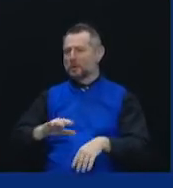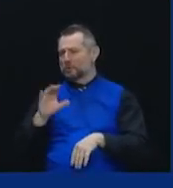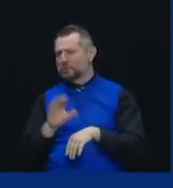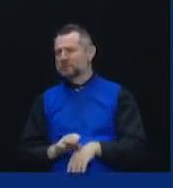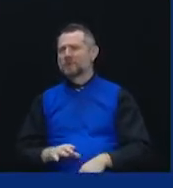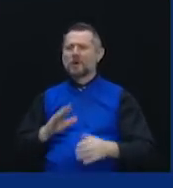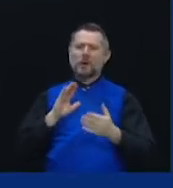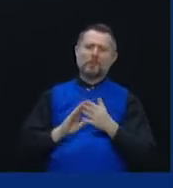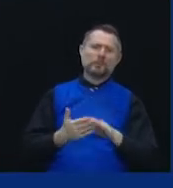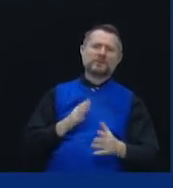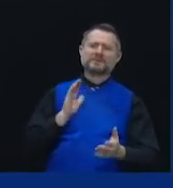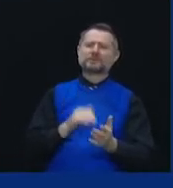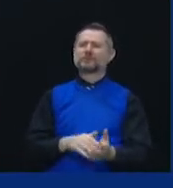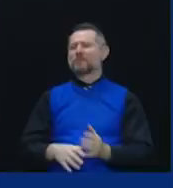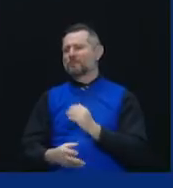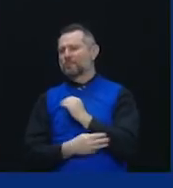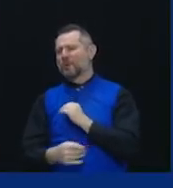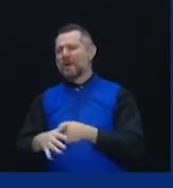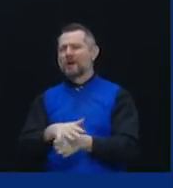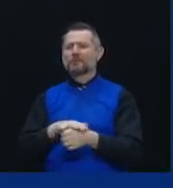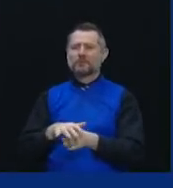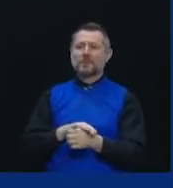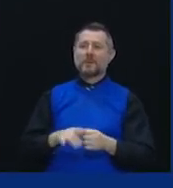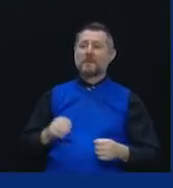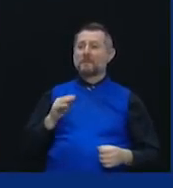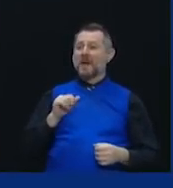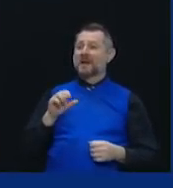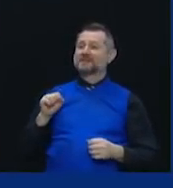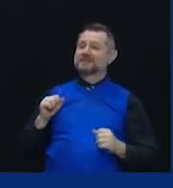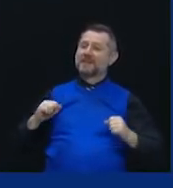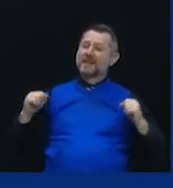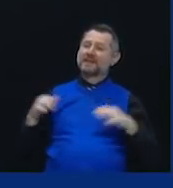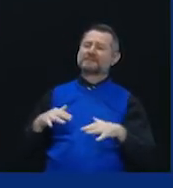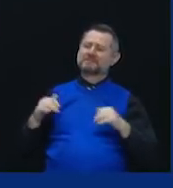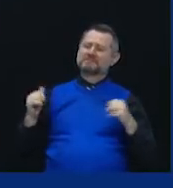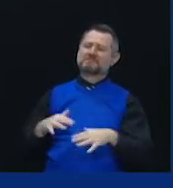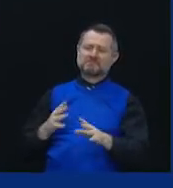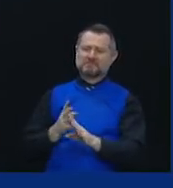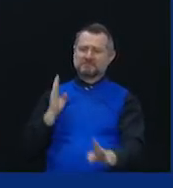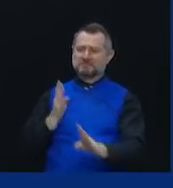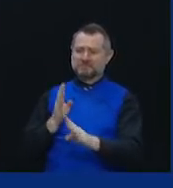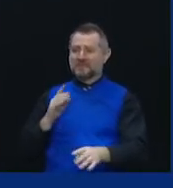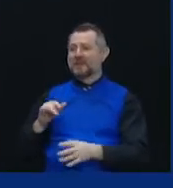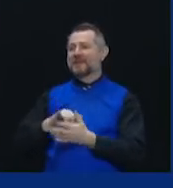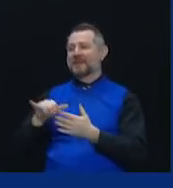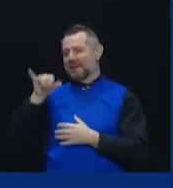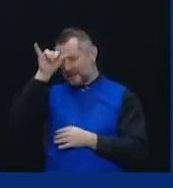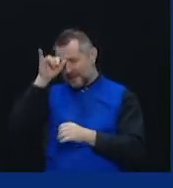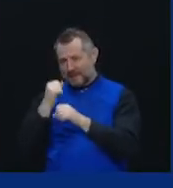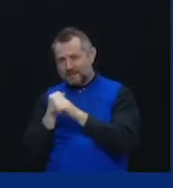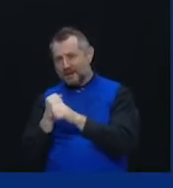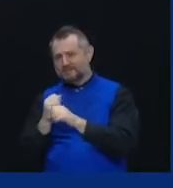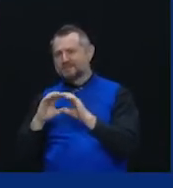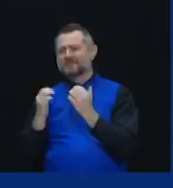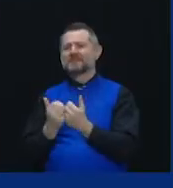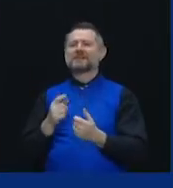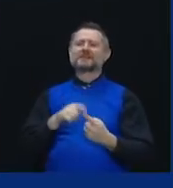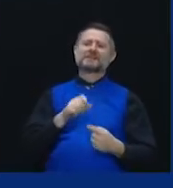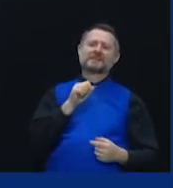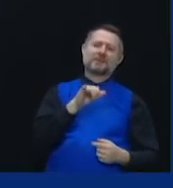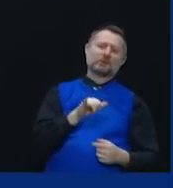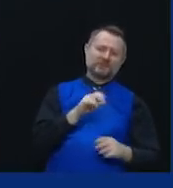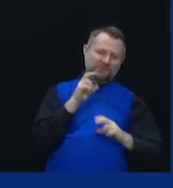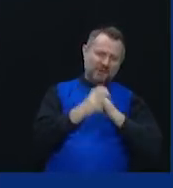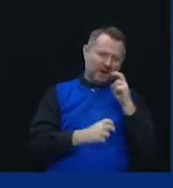created mass vaccination sites like the one at Yankee Stadium or the Syracuse Fairgrounds or like this one at Javits.